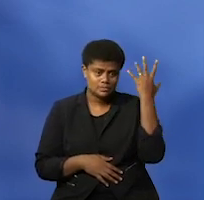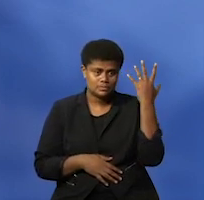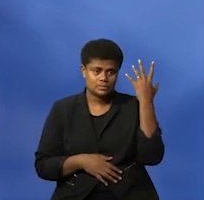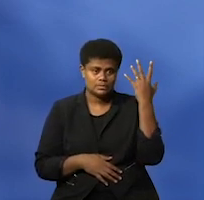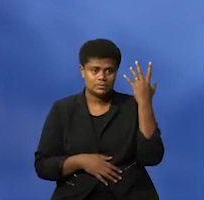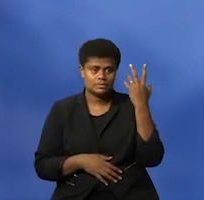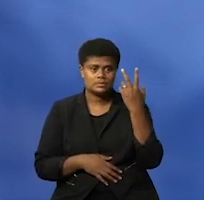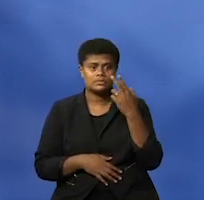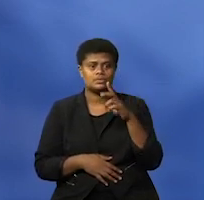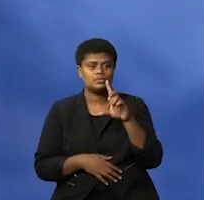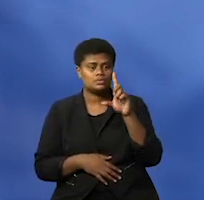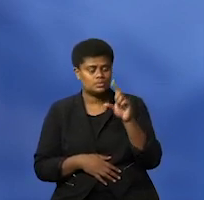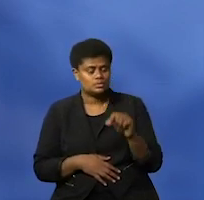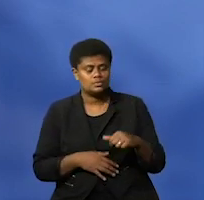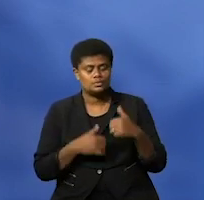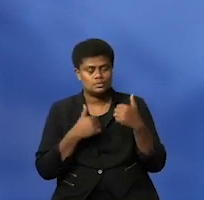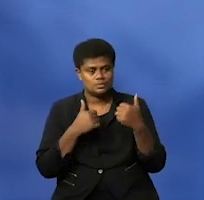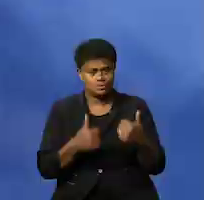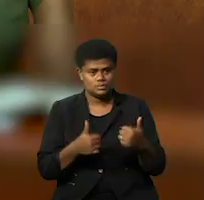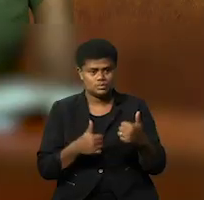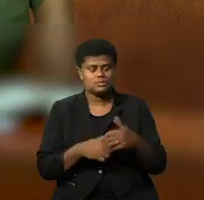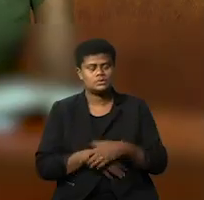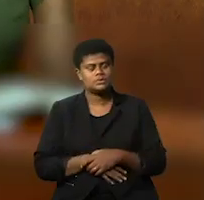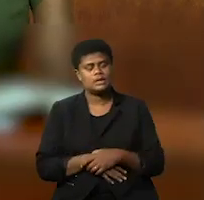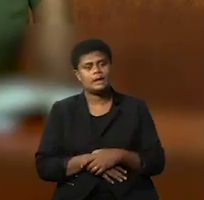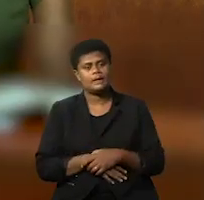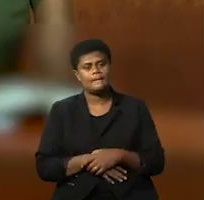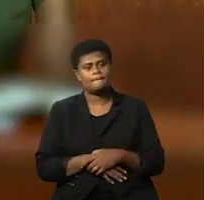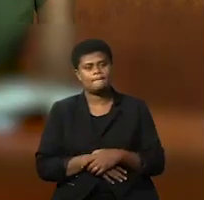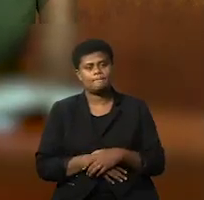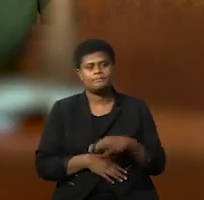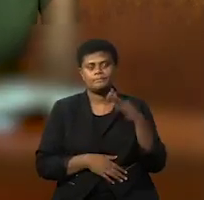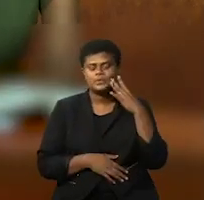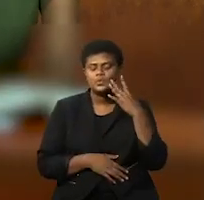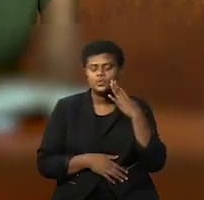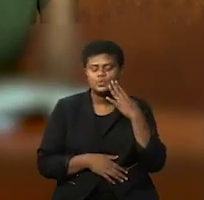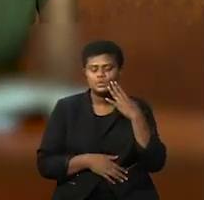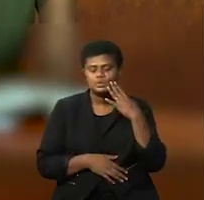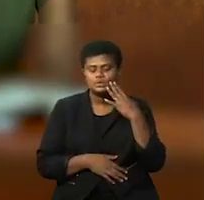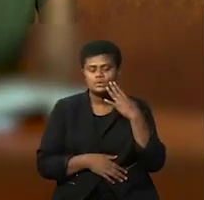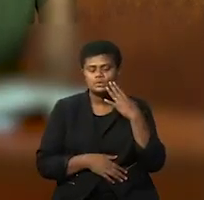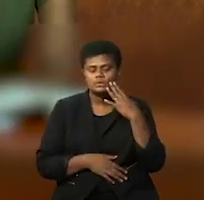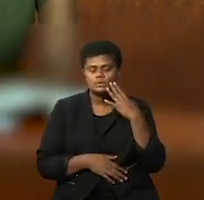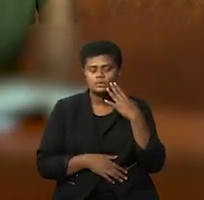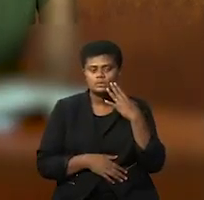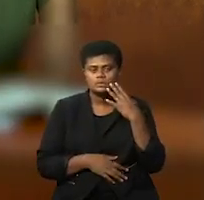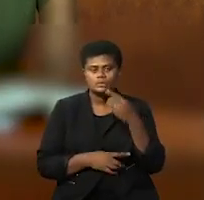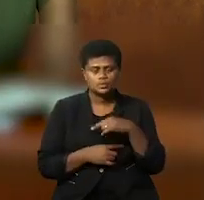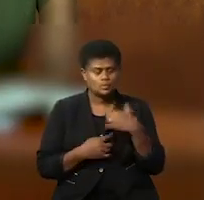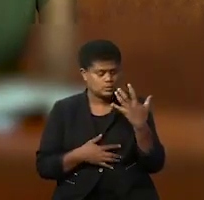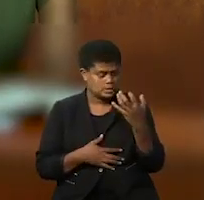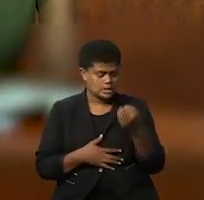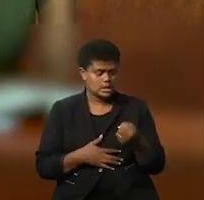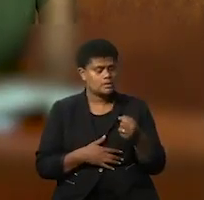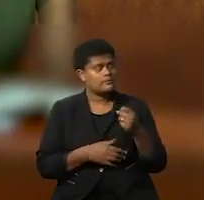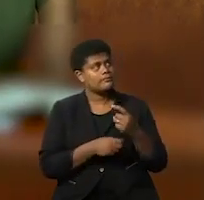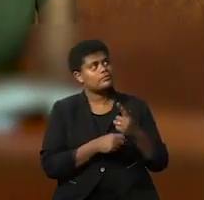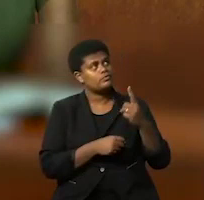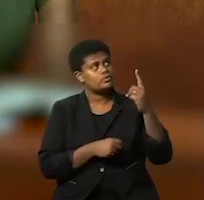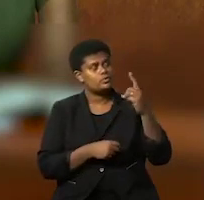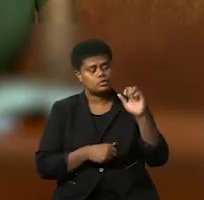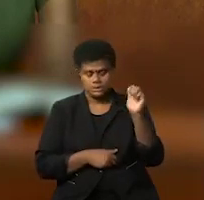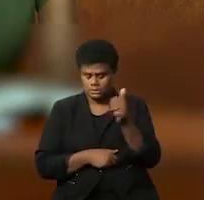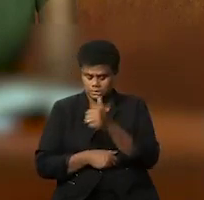God is well pleased. Well, we have God's grace in our hearts. How do